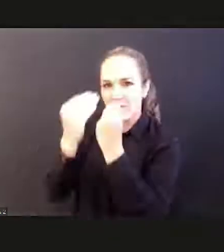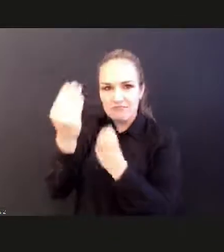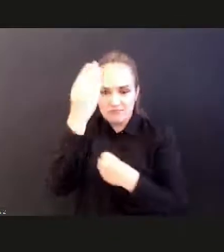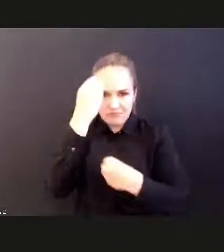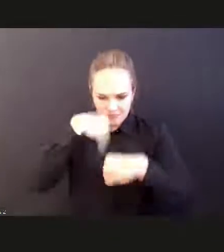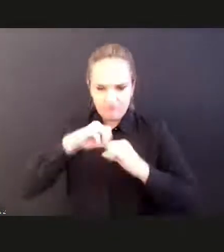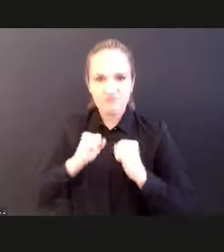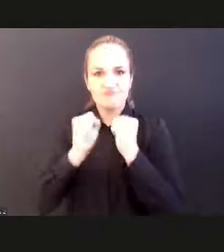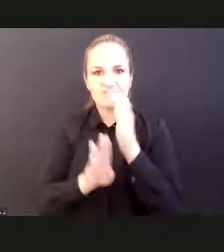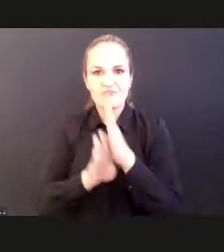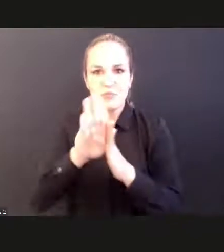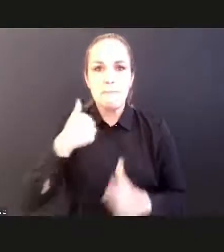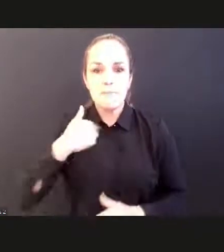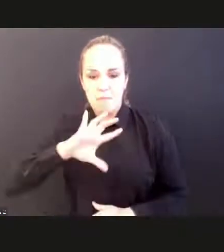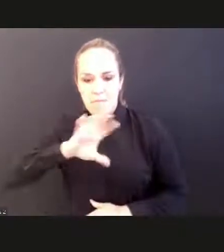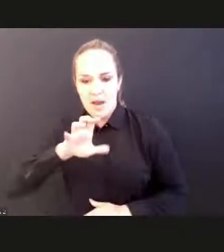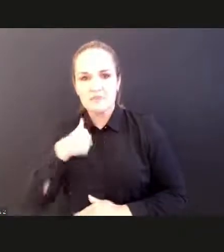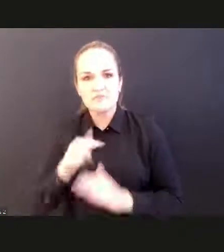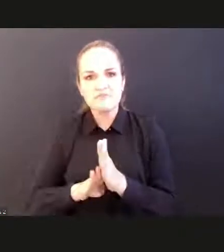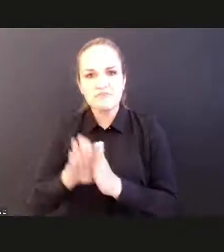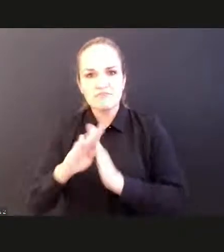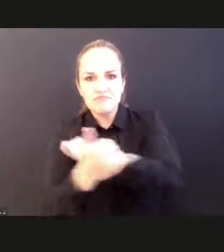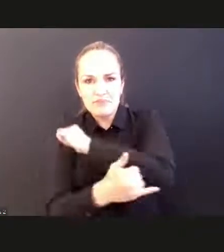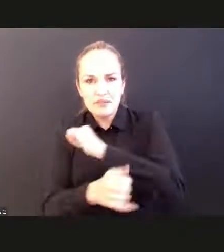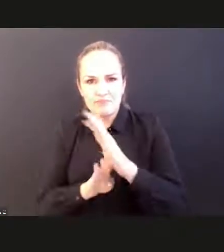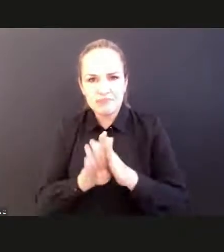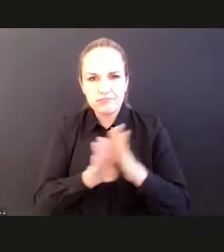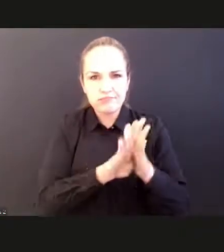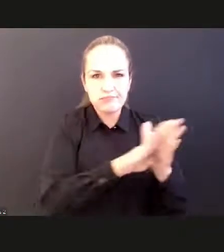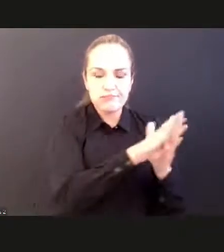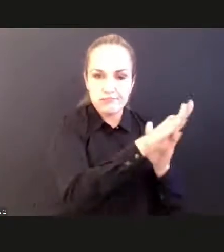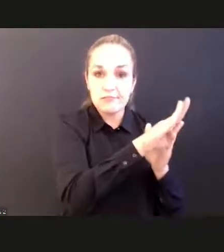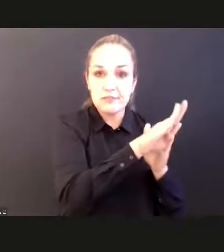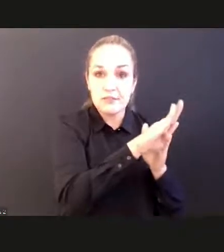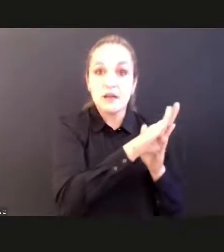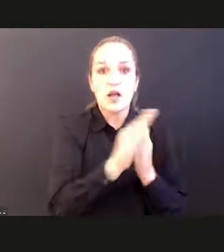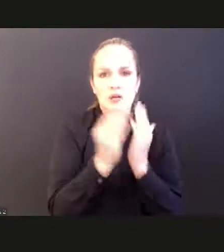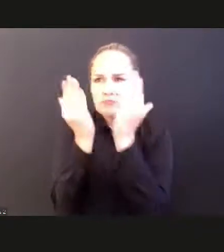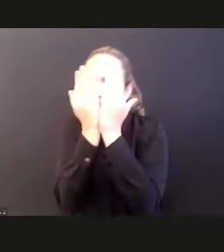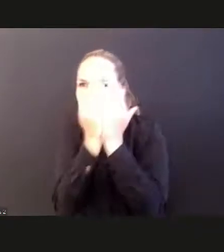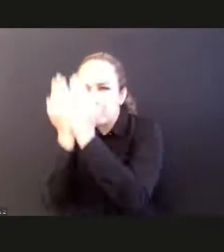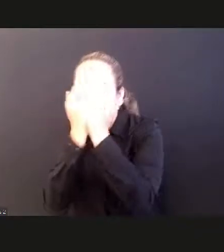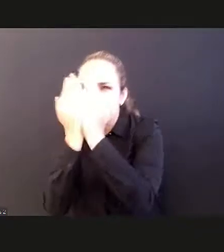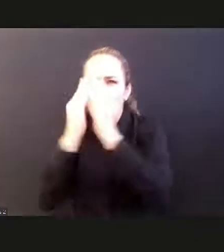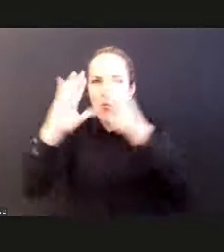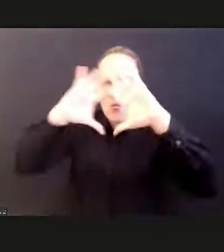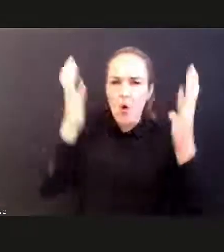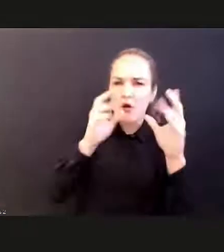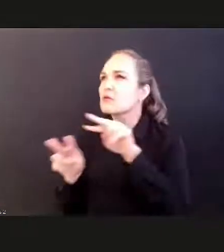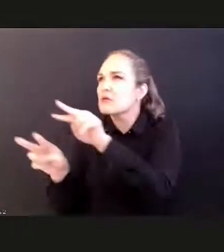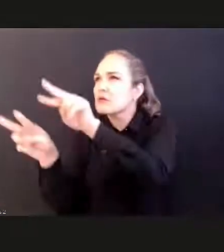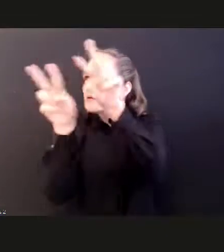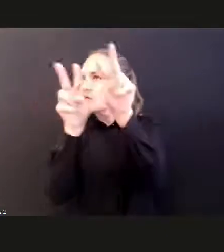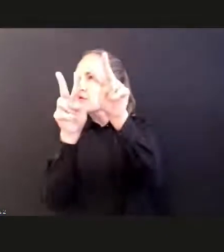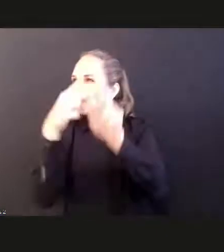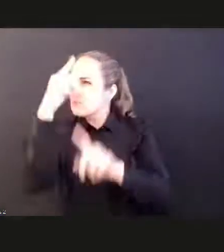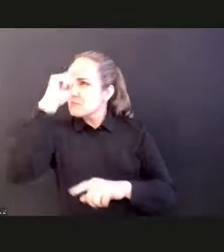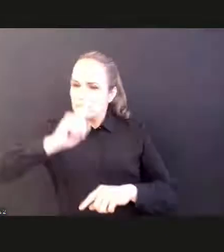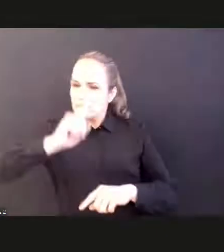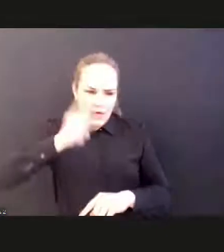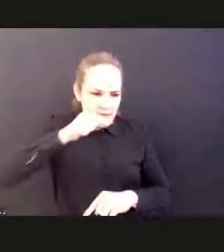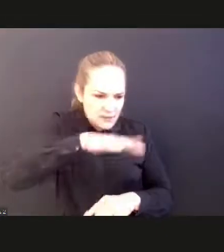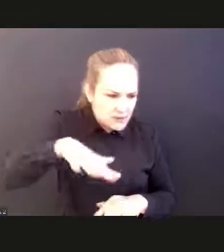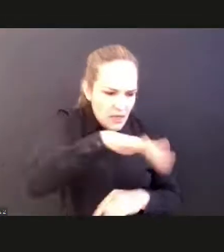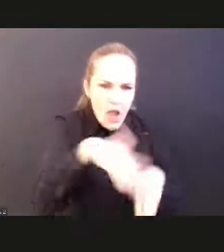not only follows and studies the global trends, but also offers practical-oriented